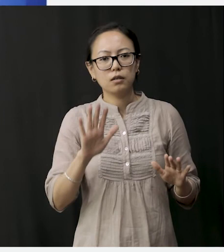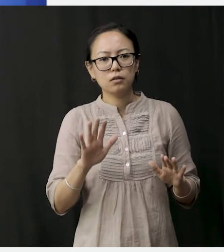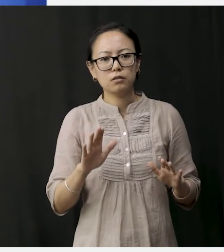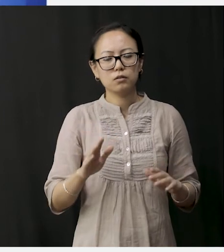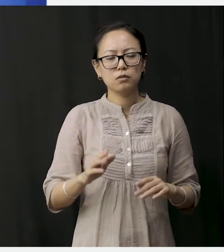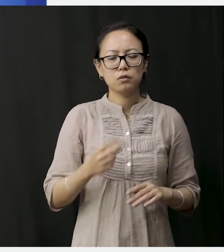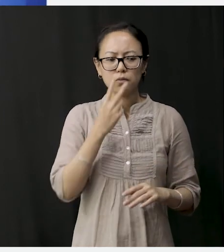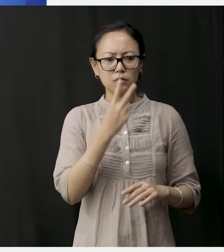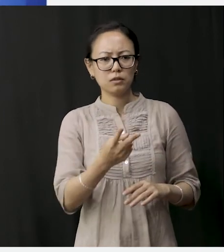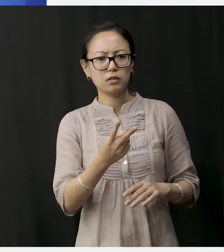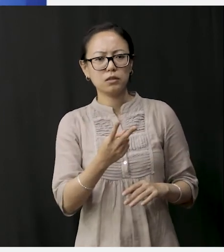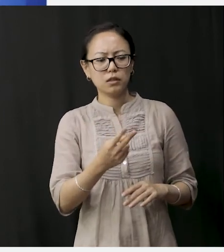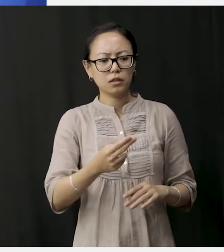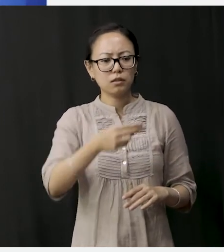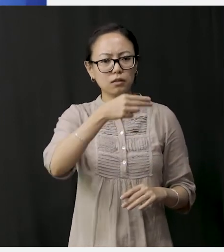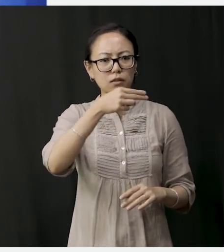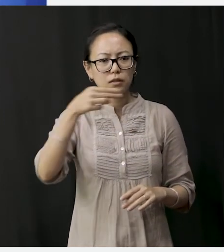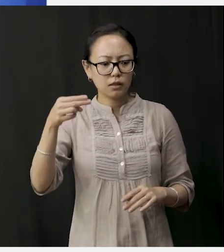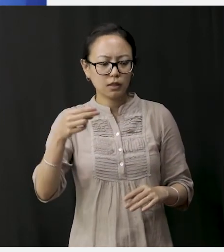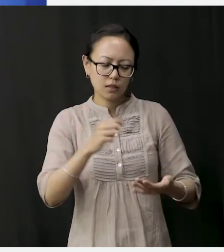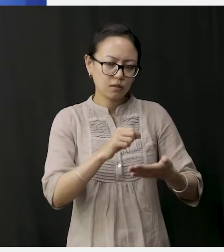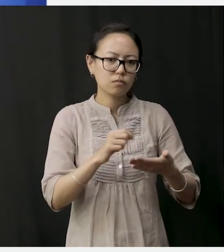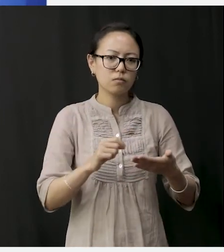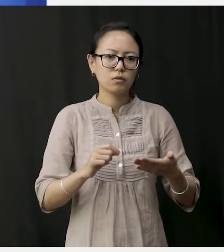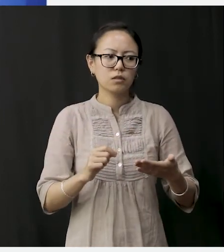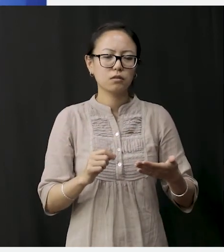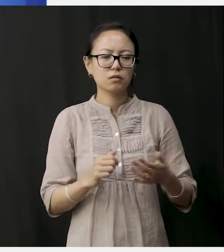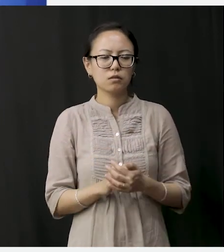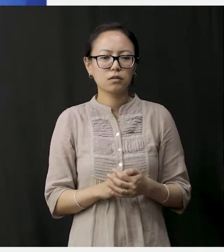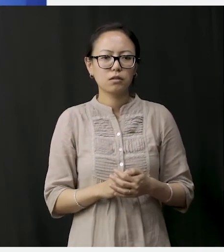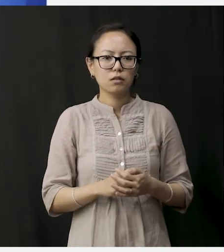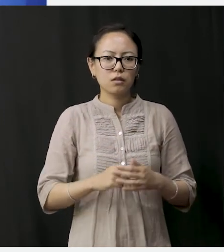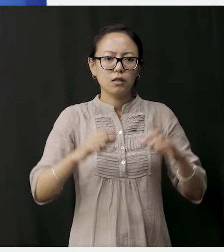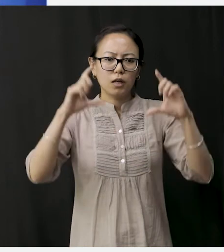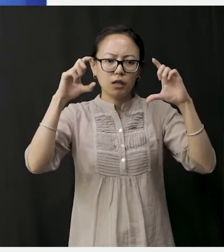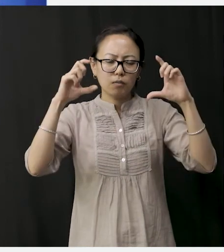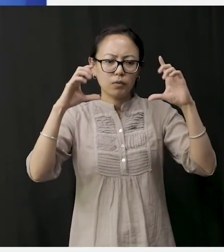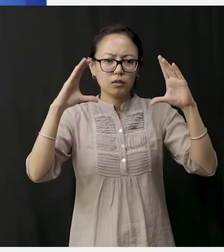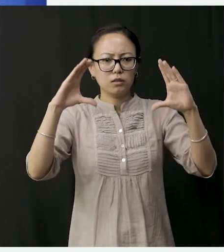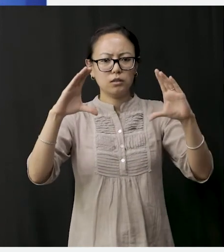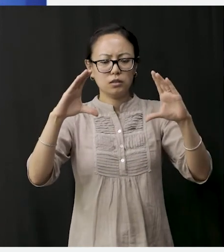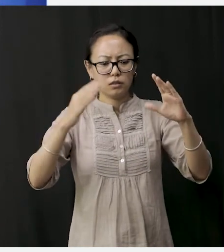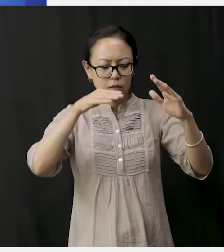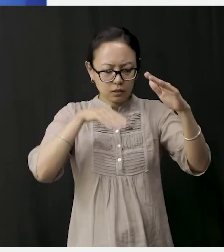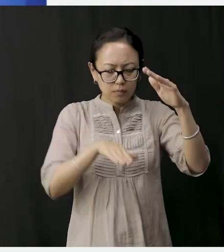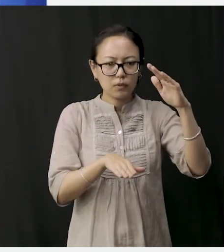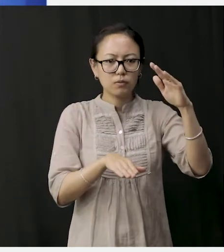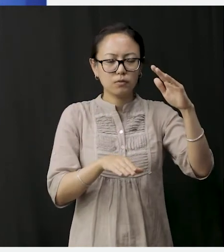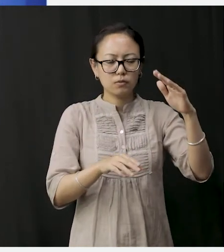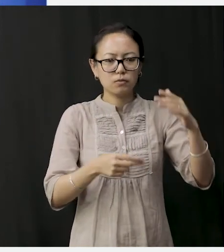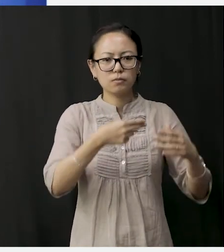write under those images. Okay, like for example, there you will see the doctor. You will also